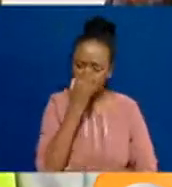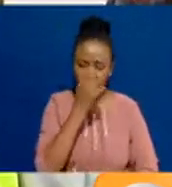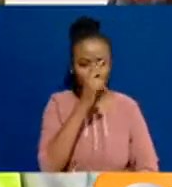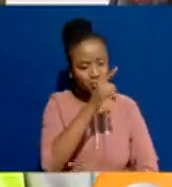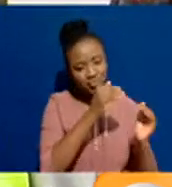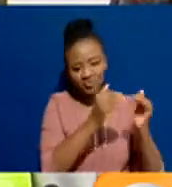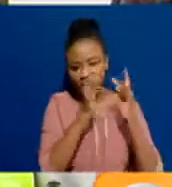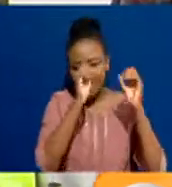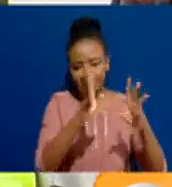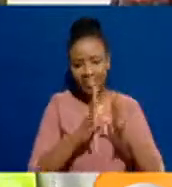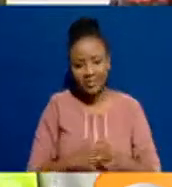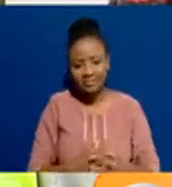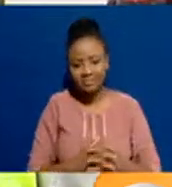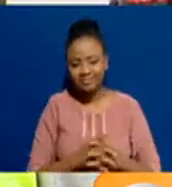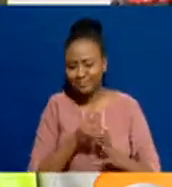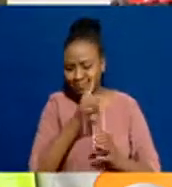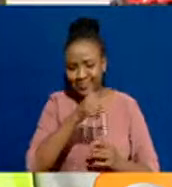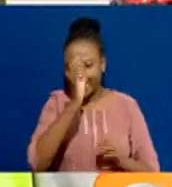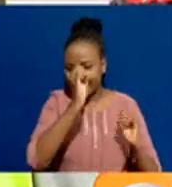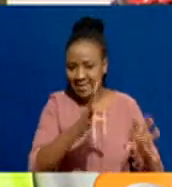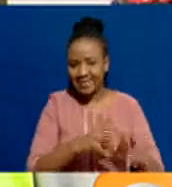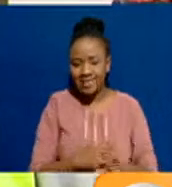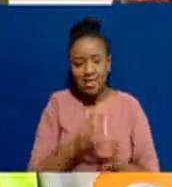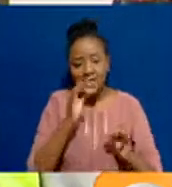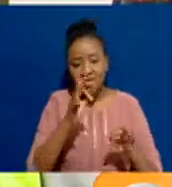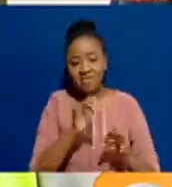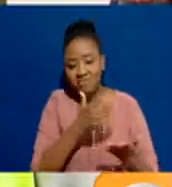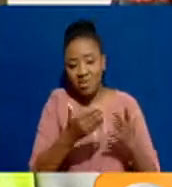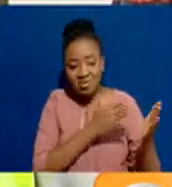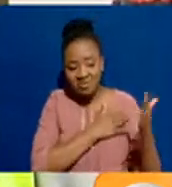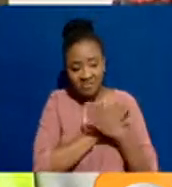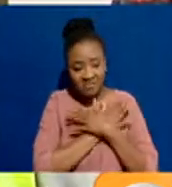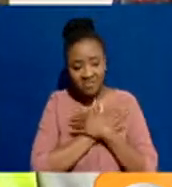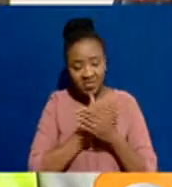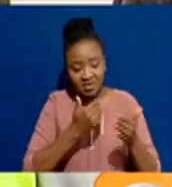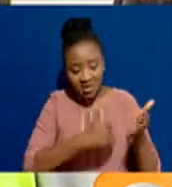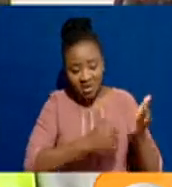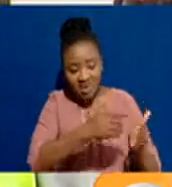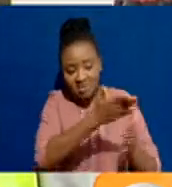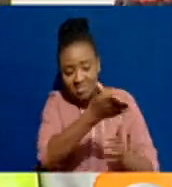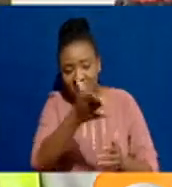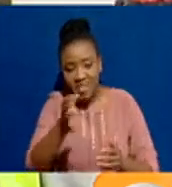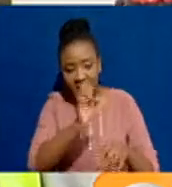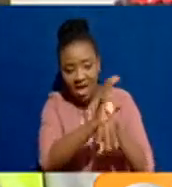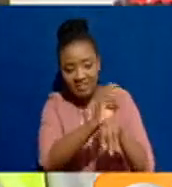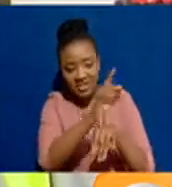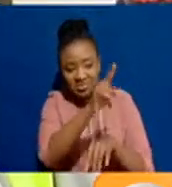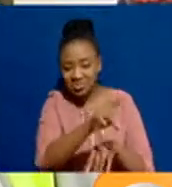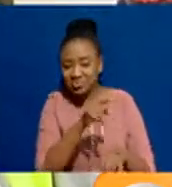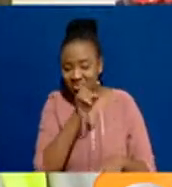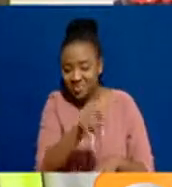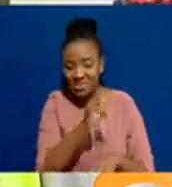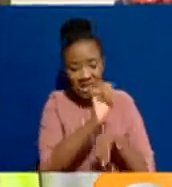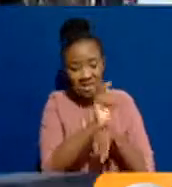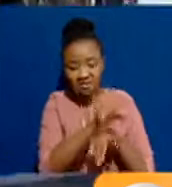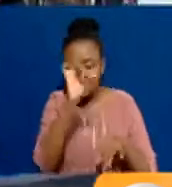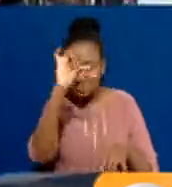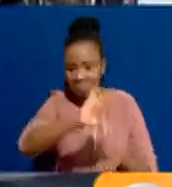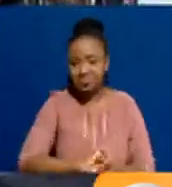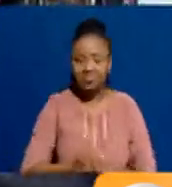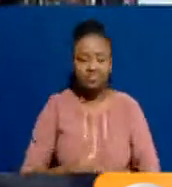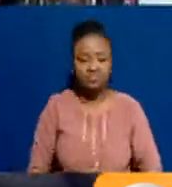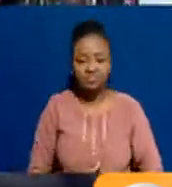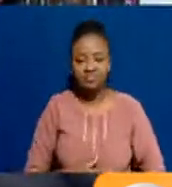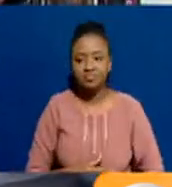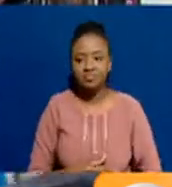si sawa, na kama kuna mtu yuko karibu na yeye anamwambia ni sawa, kwanza mtu huyo ni adui wake mkubwa 2027.